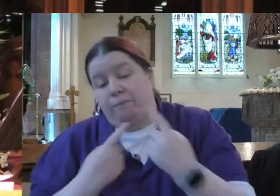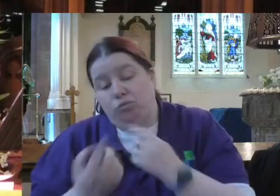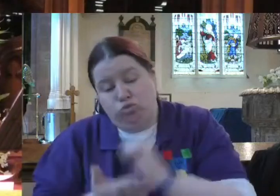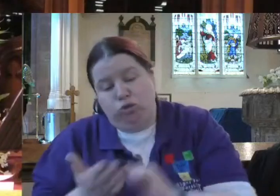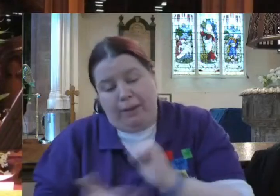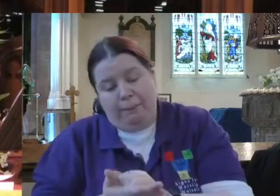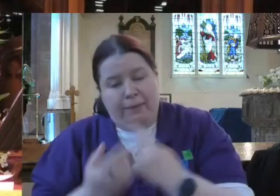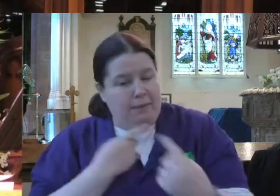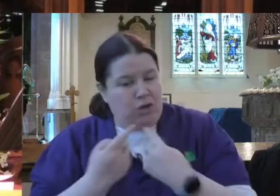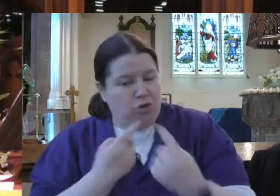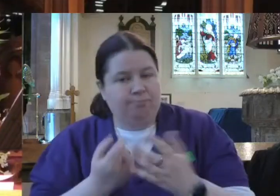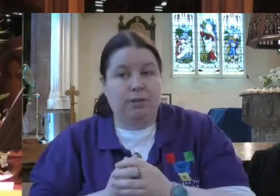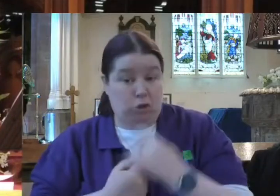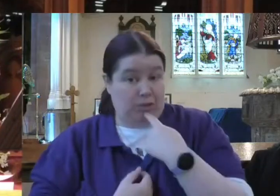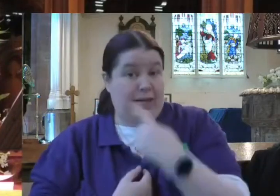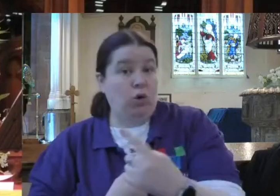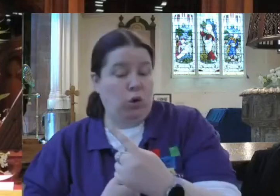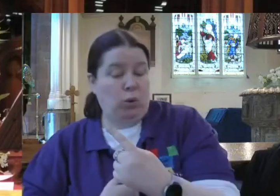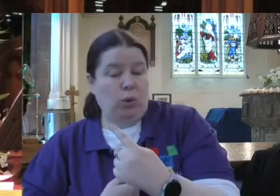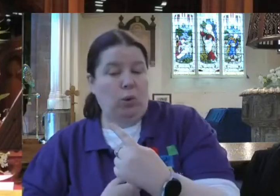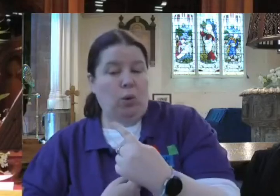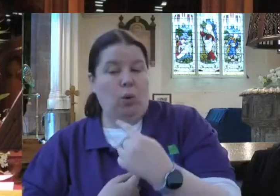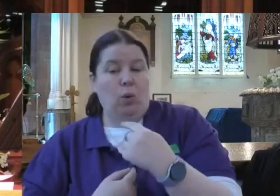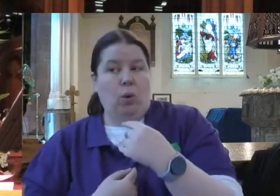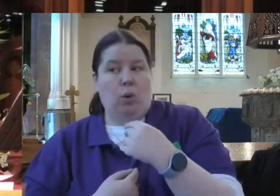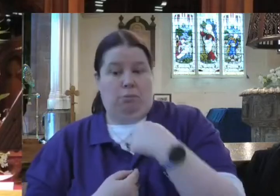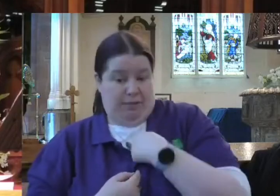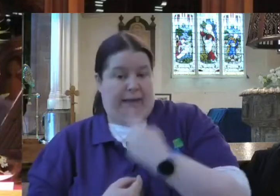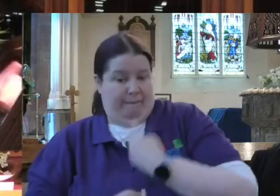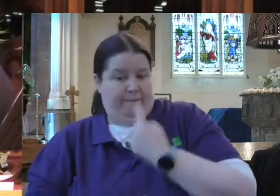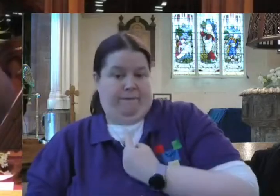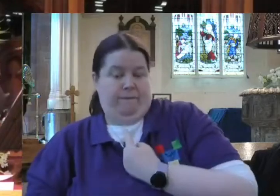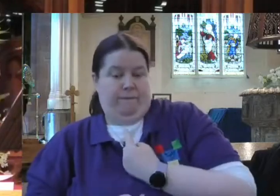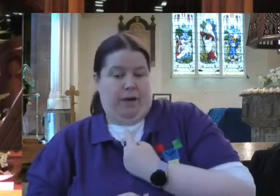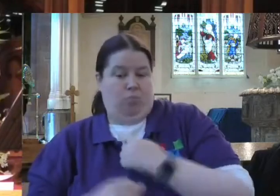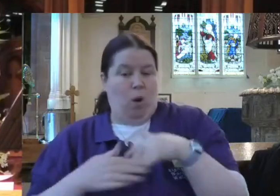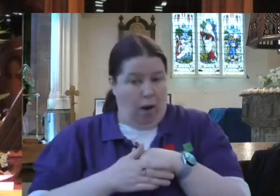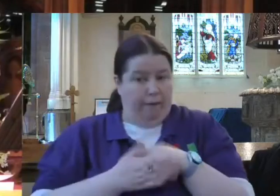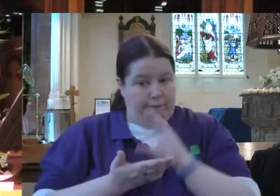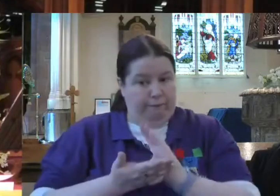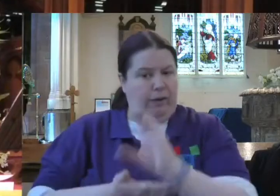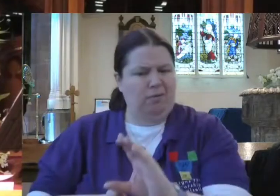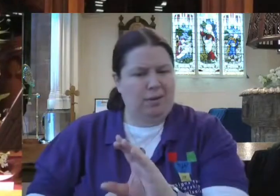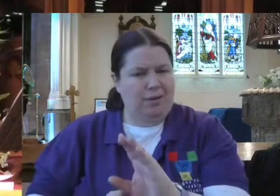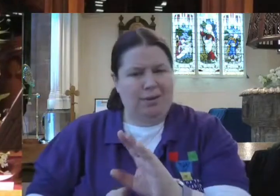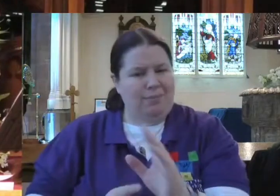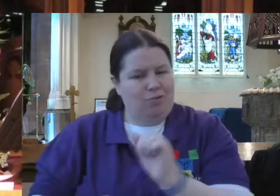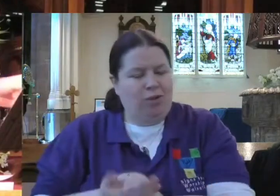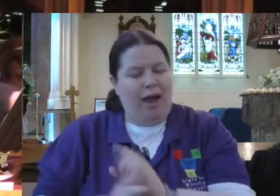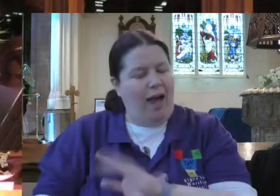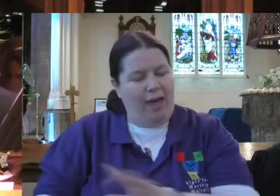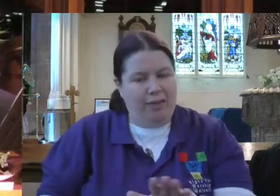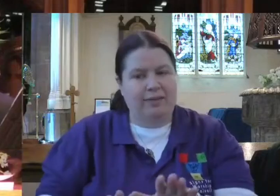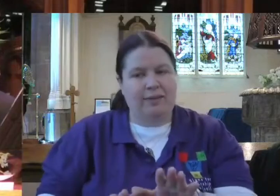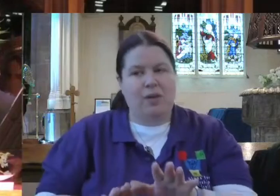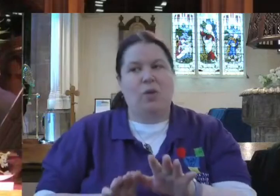either. It's the principles behind our giving that's important. Now, I know very accurately exactly how much